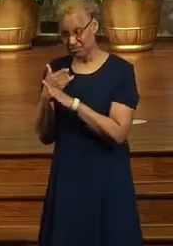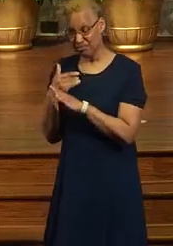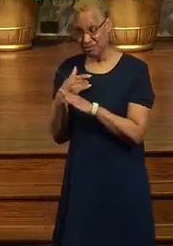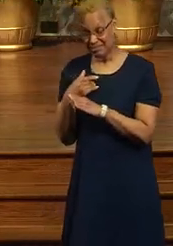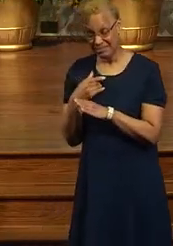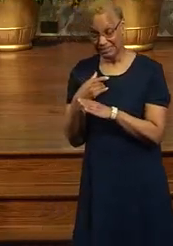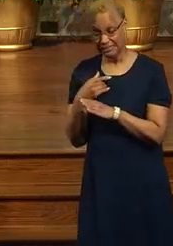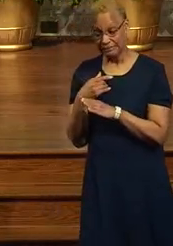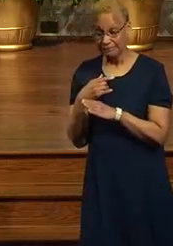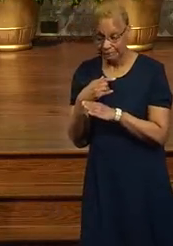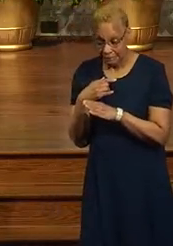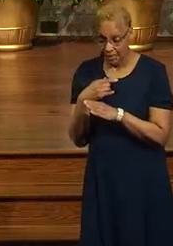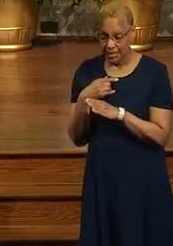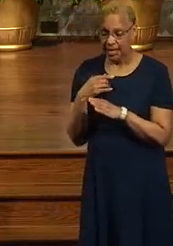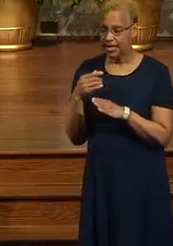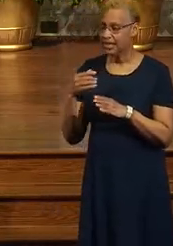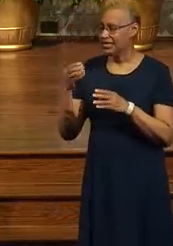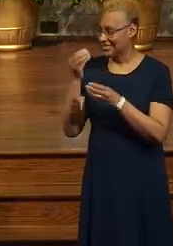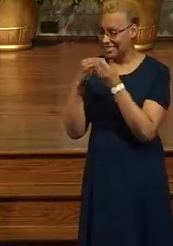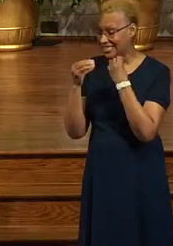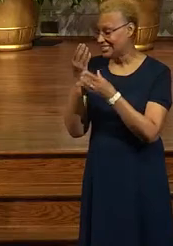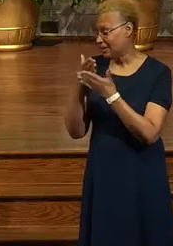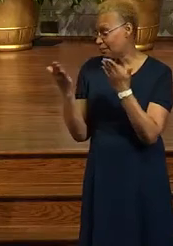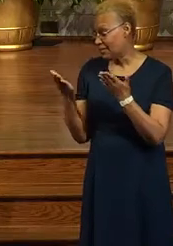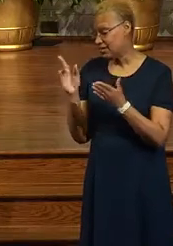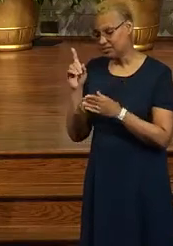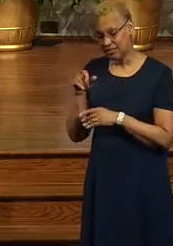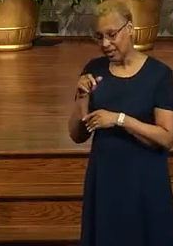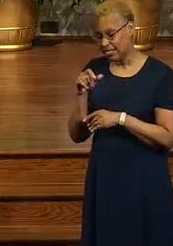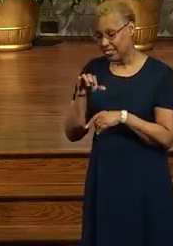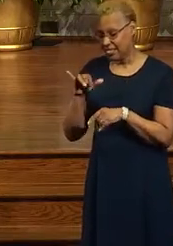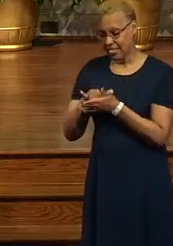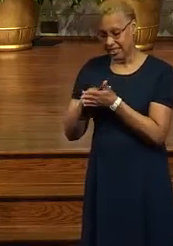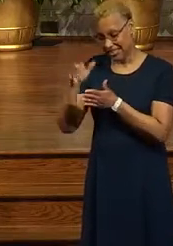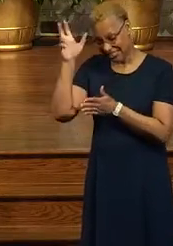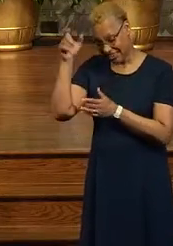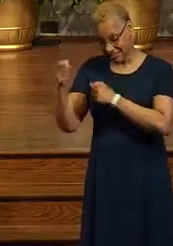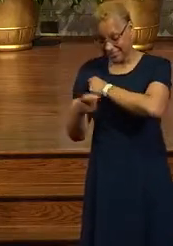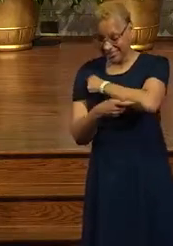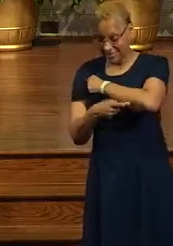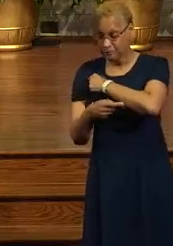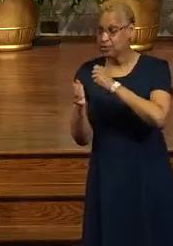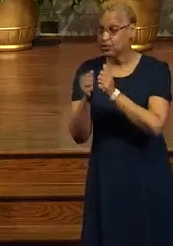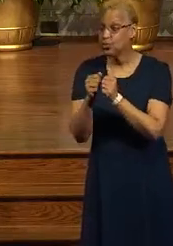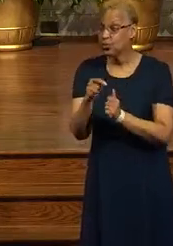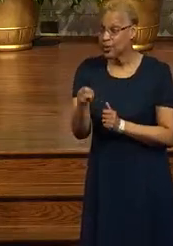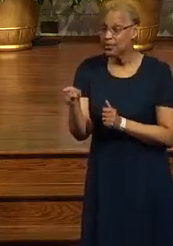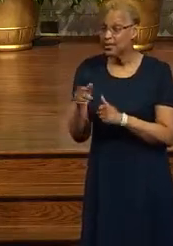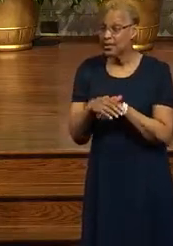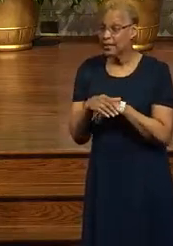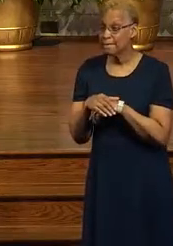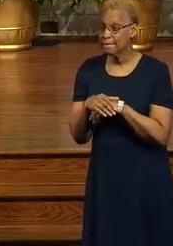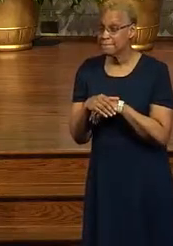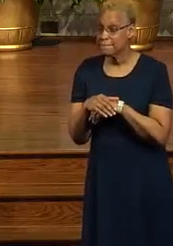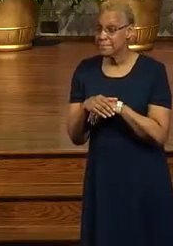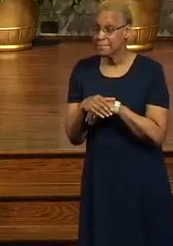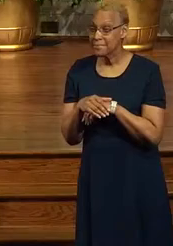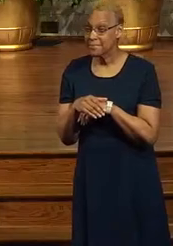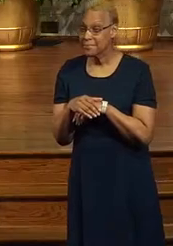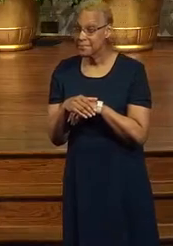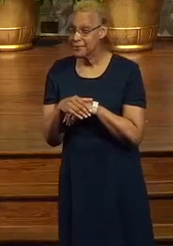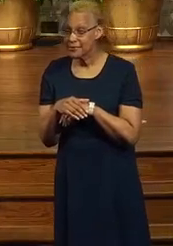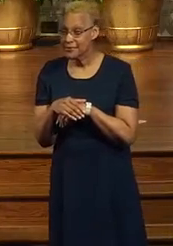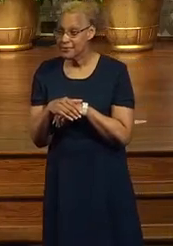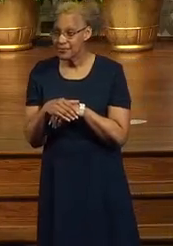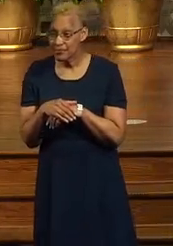you? Do I need to go there today? You see, the devil used the snake, but I pray that the devil never,